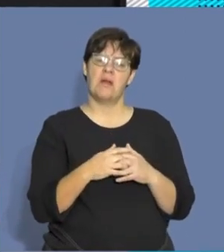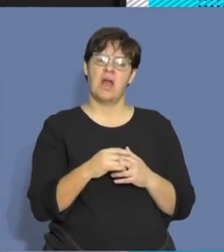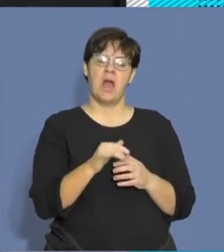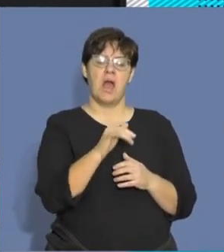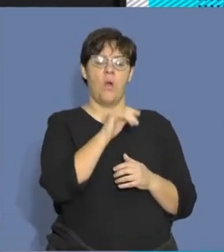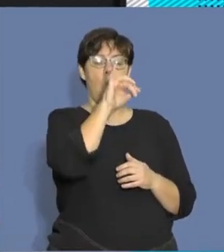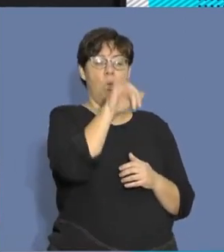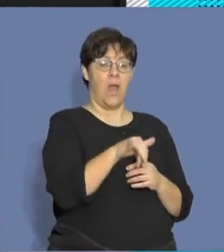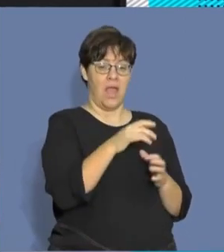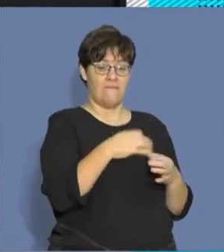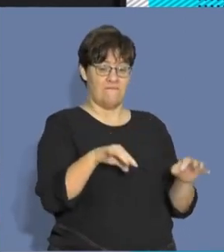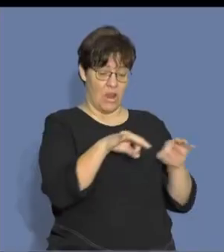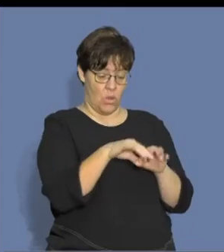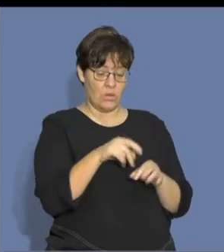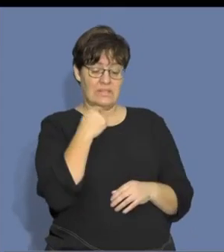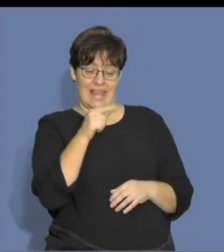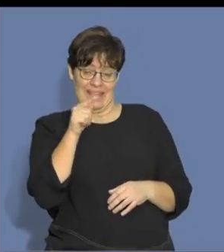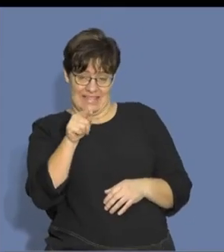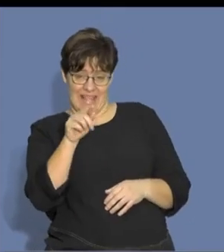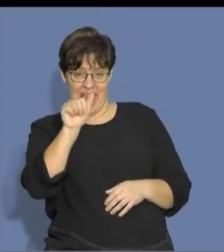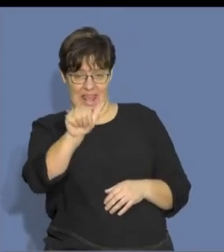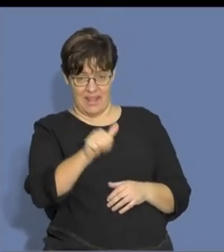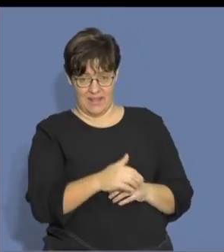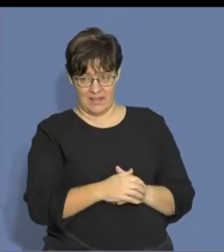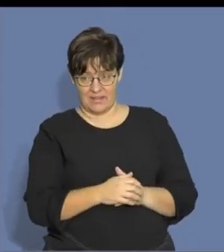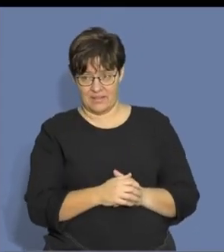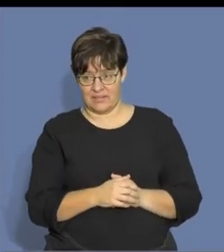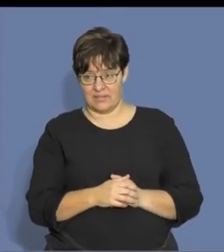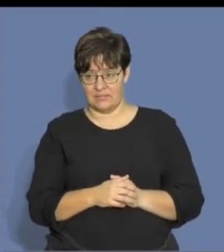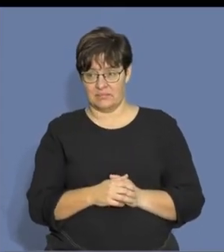y value a. So let's say the y value